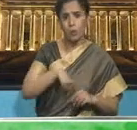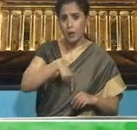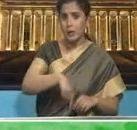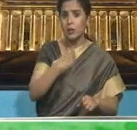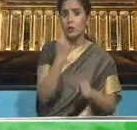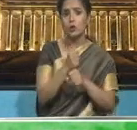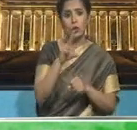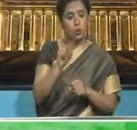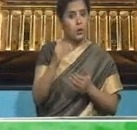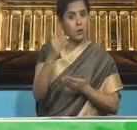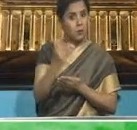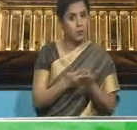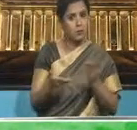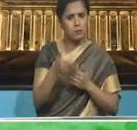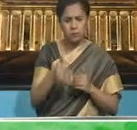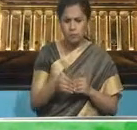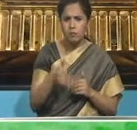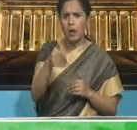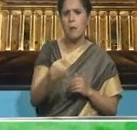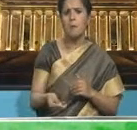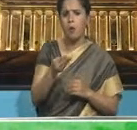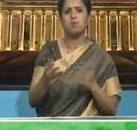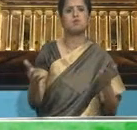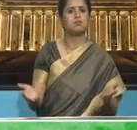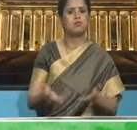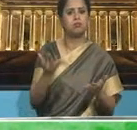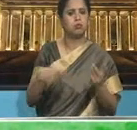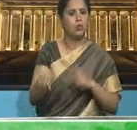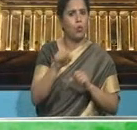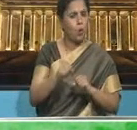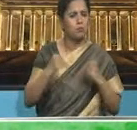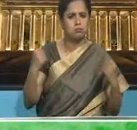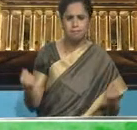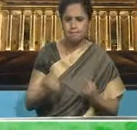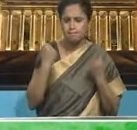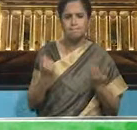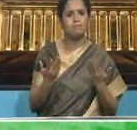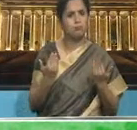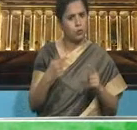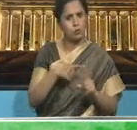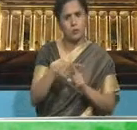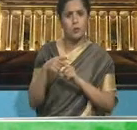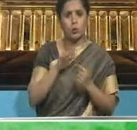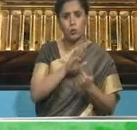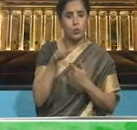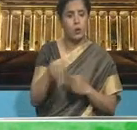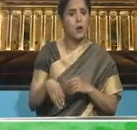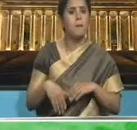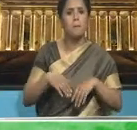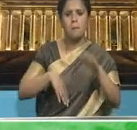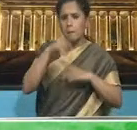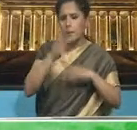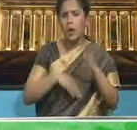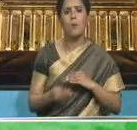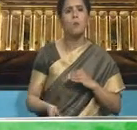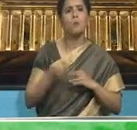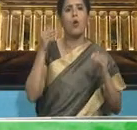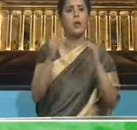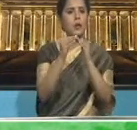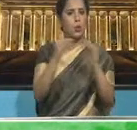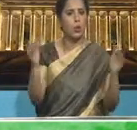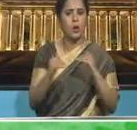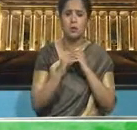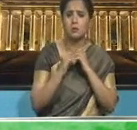able to further enhance its efforts to build a more equitable and